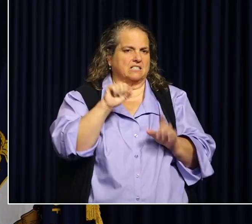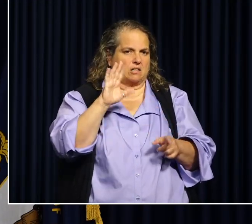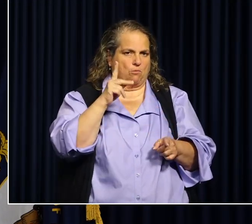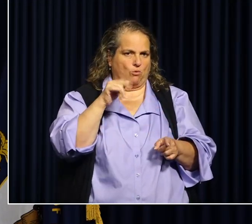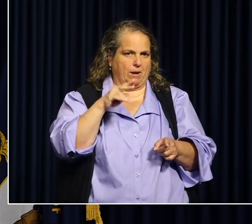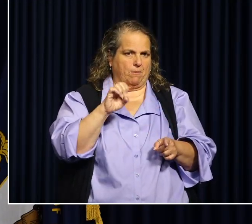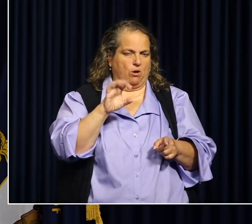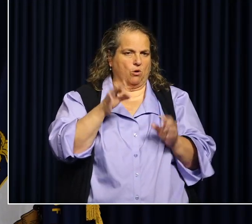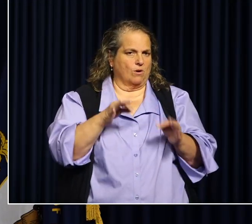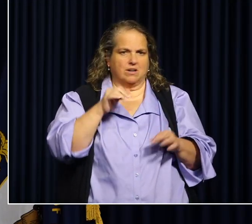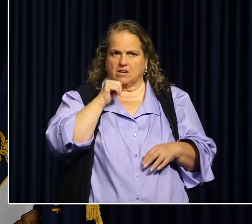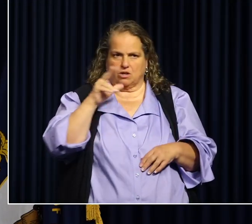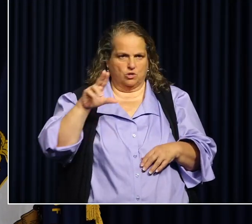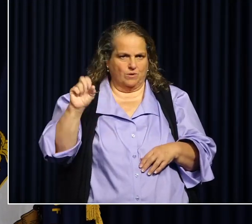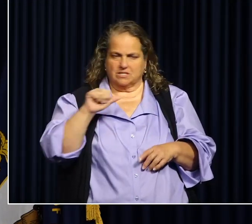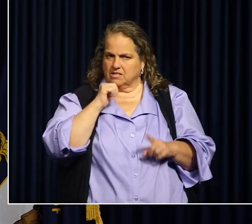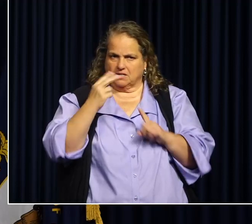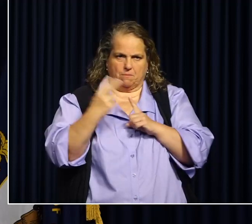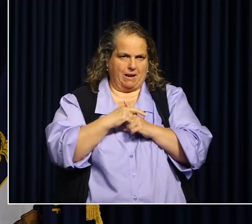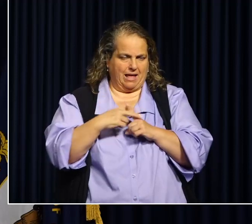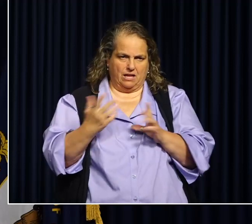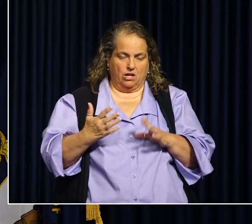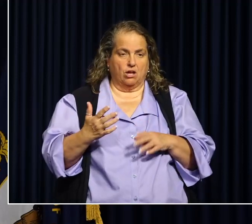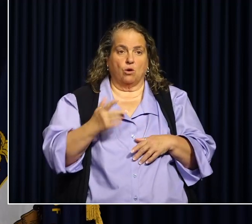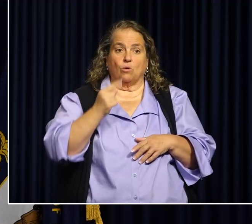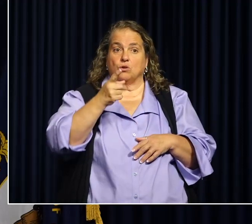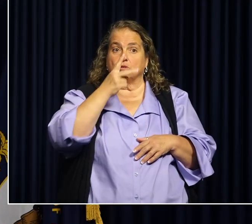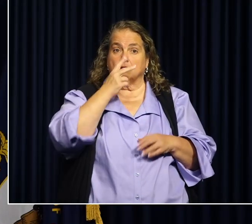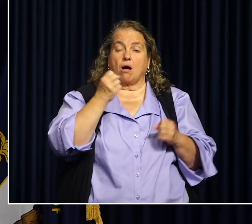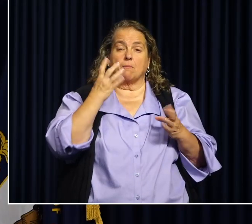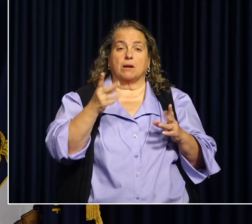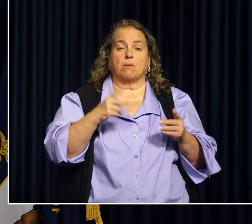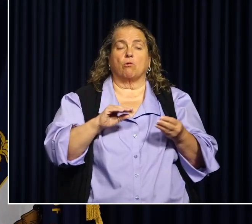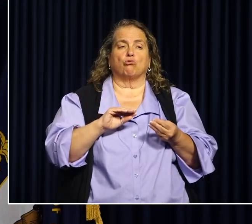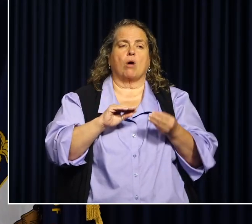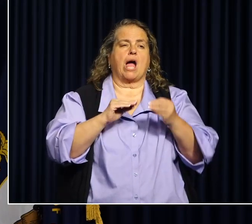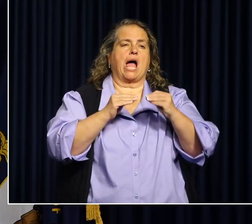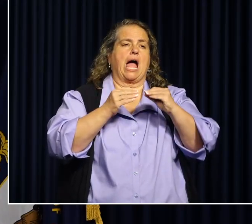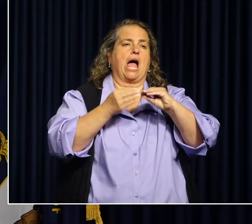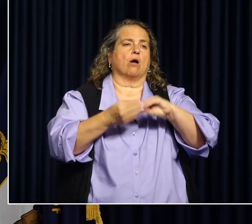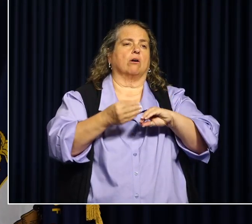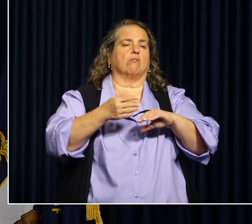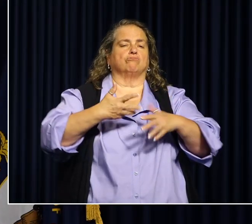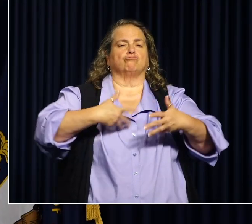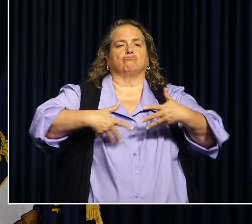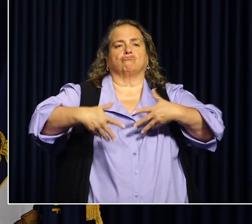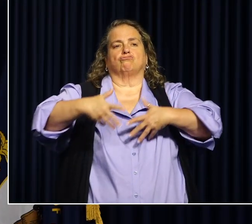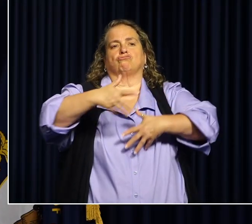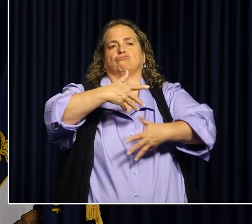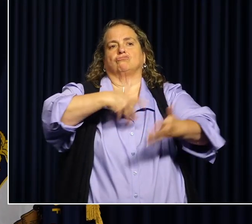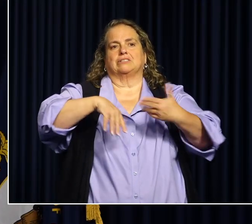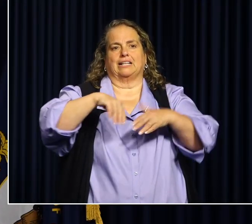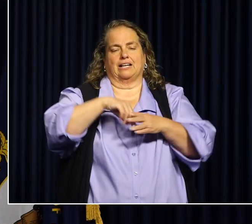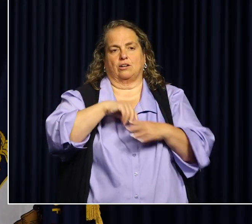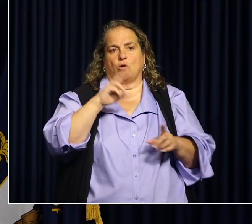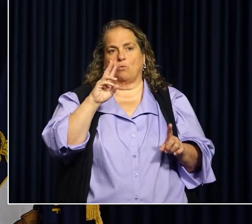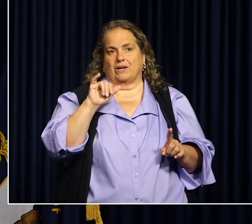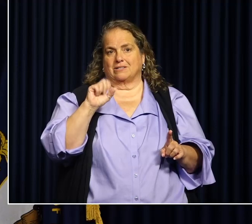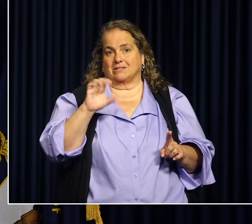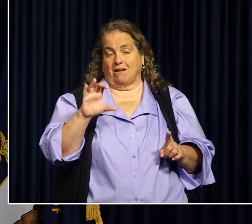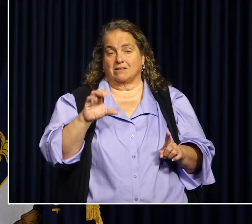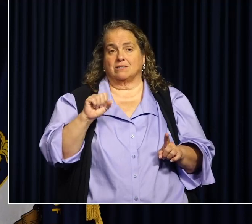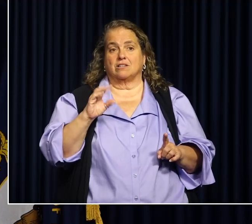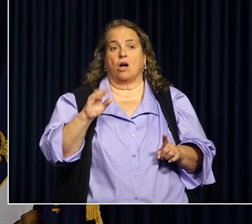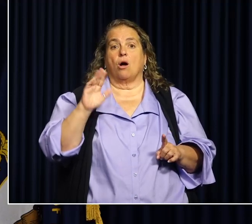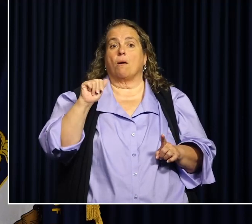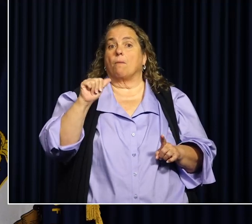the U.S. Supreme Court. It doesn't apply here. What you saw is a lot of people crowded on top of each other. So a bar that has a food